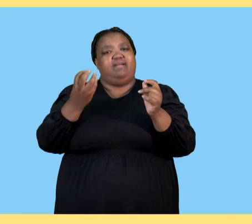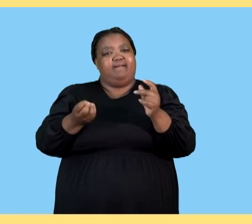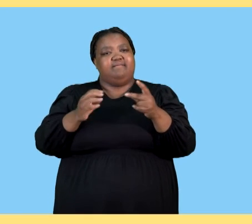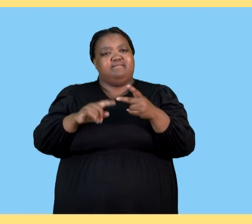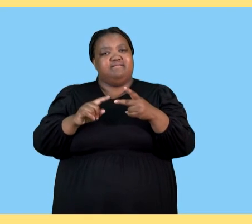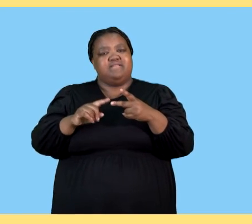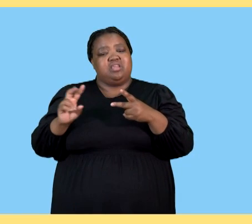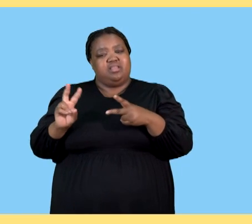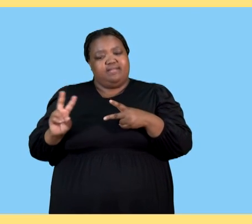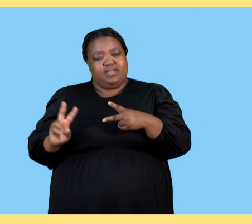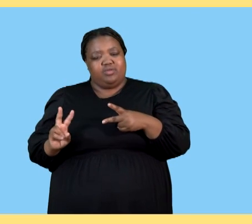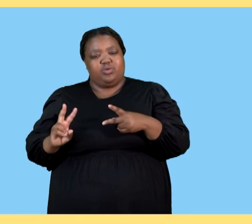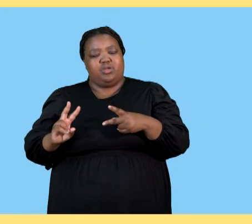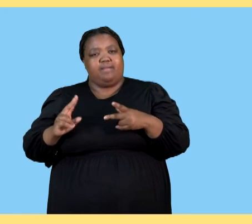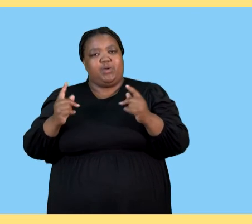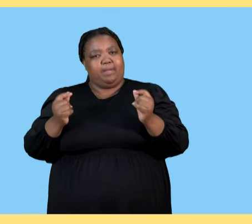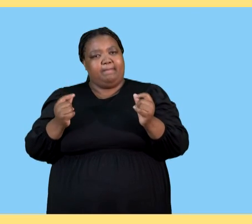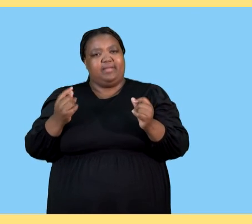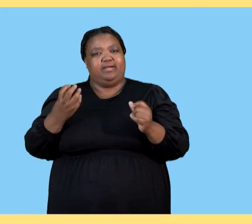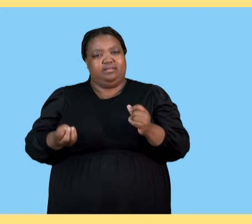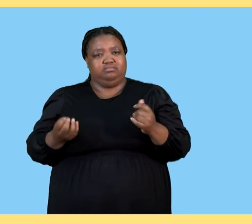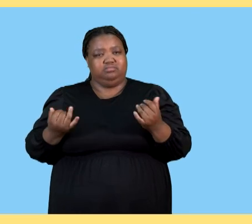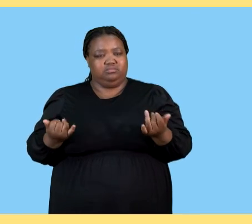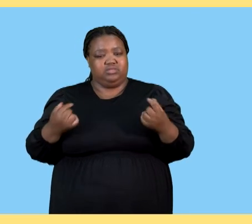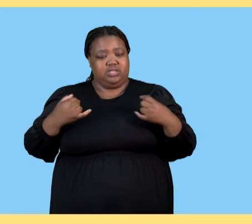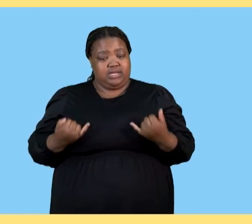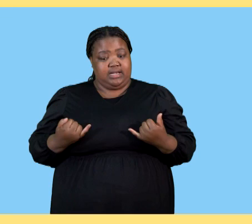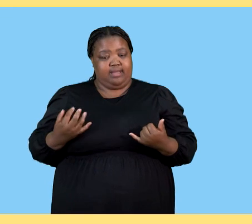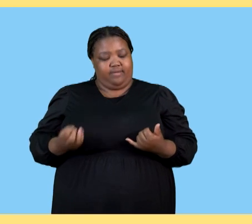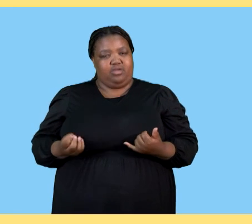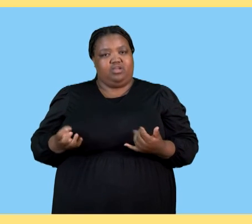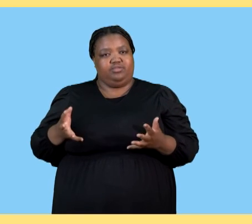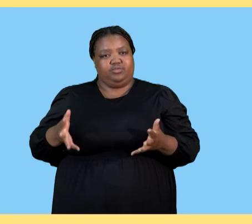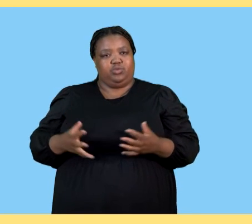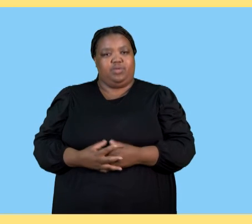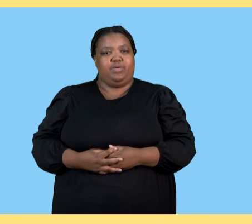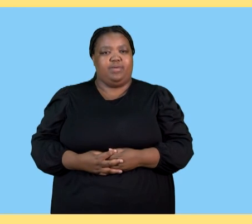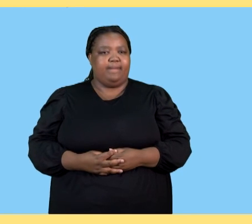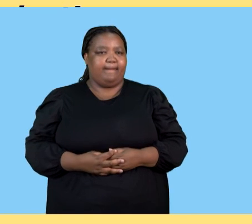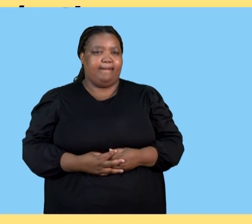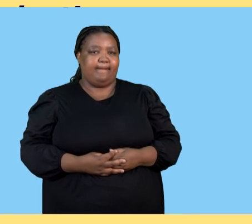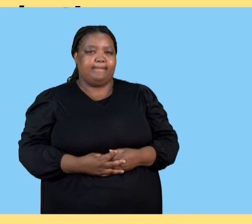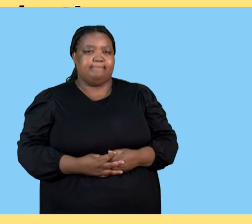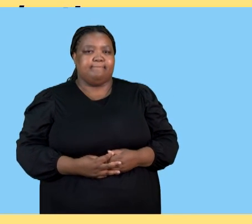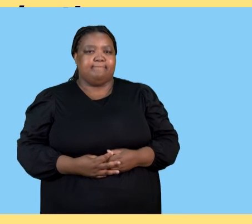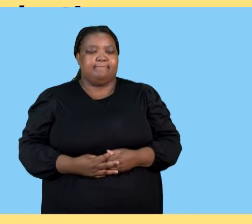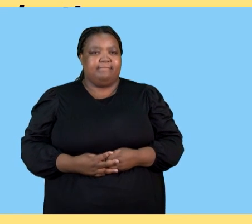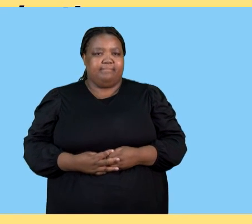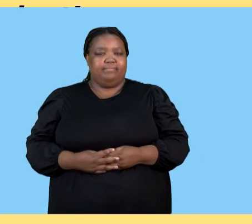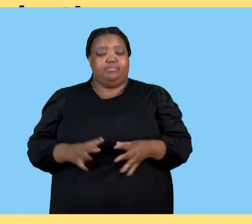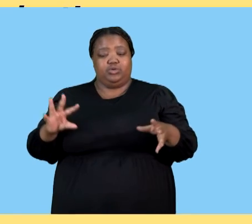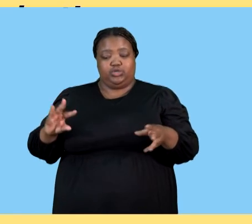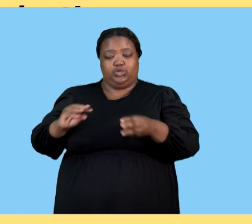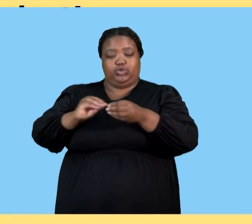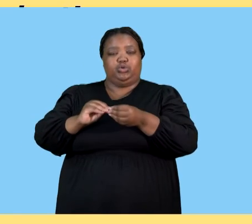and I have my variable costs. That is what I have at the moment. All right. I know